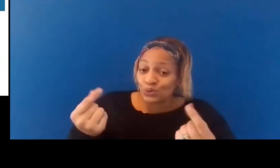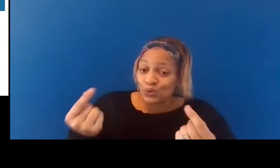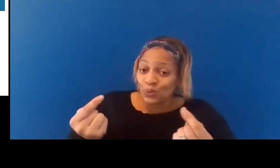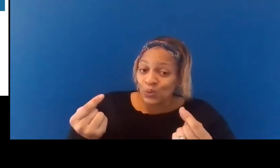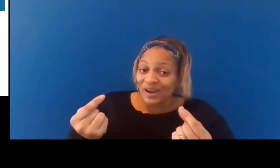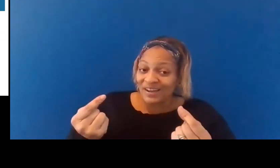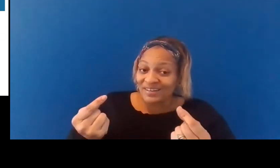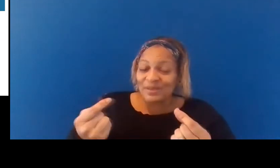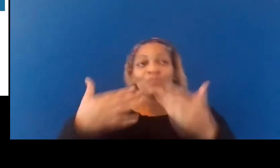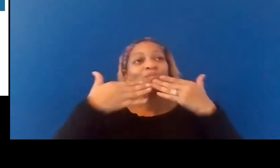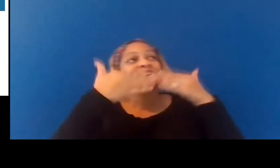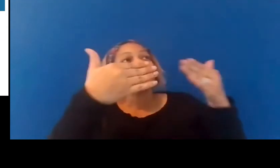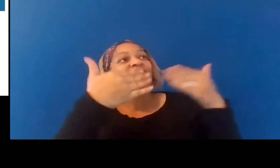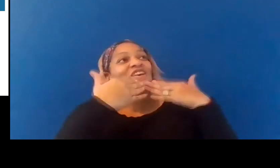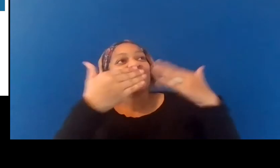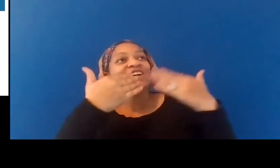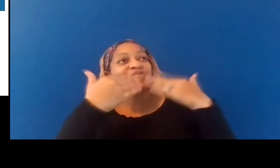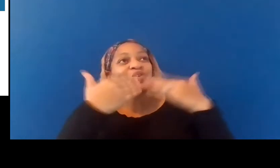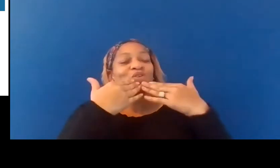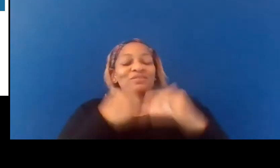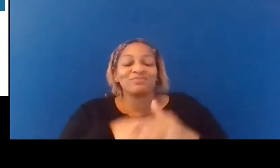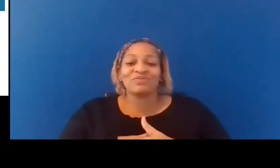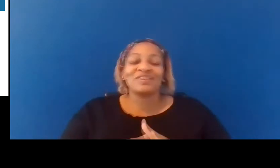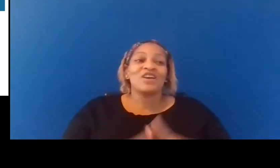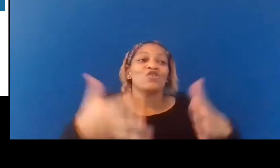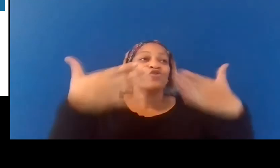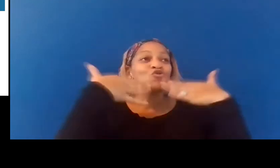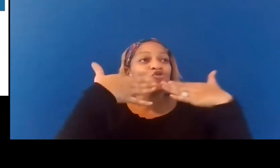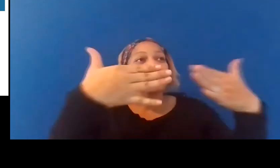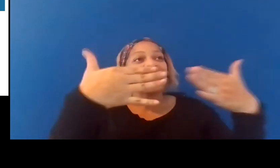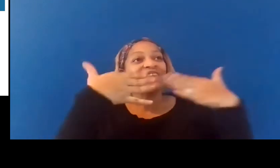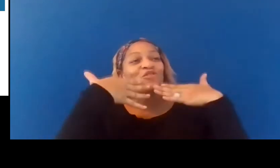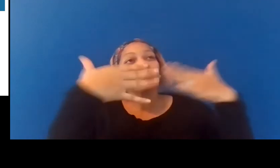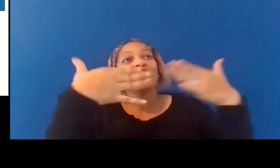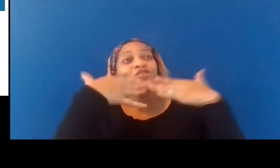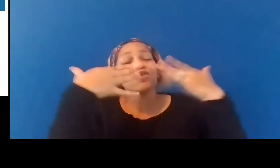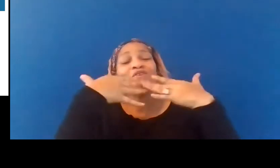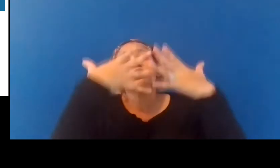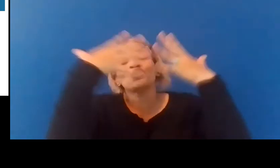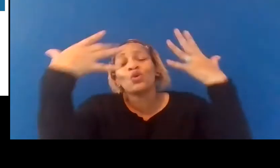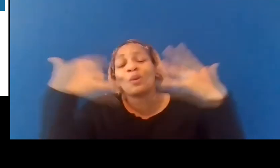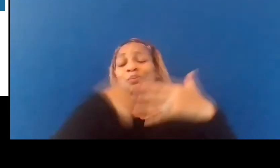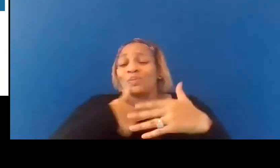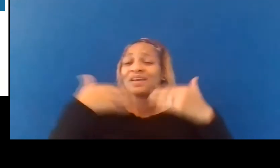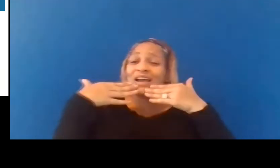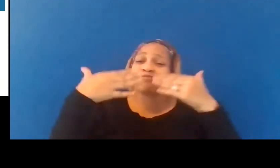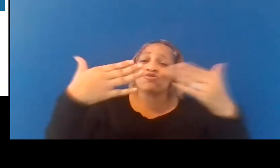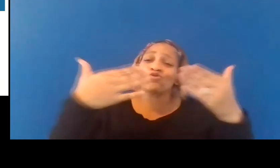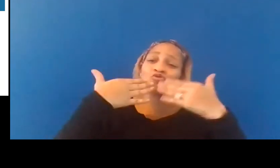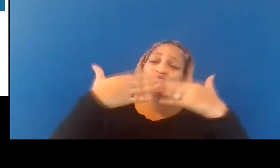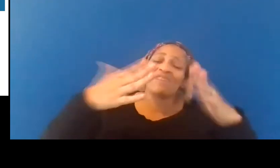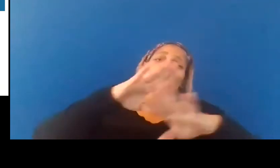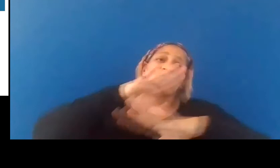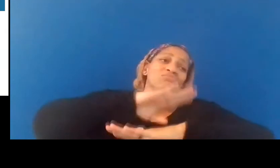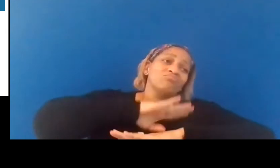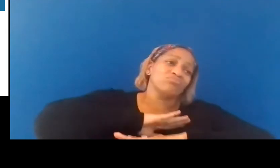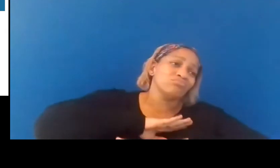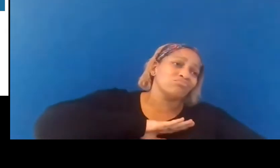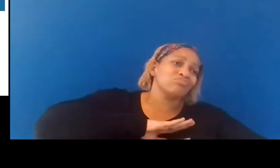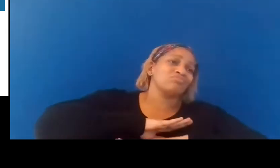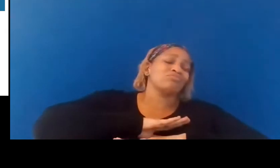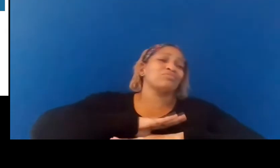not the song. Grateful, gratefully, I am grateful for all things